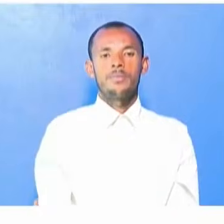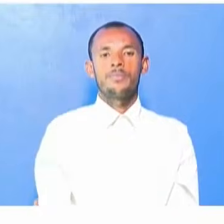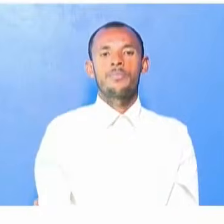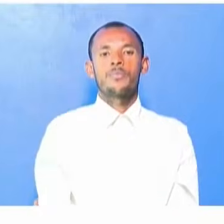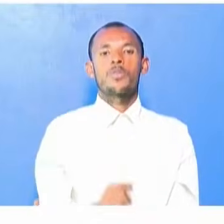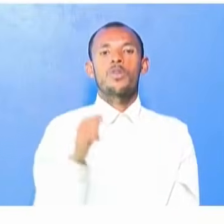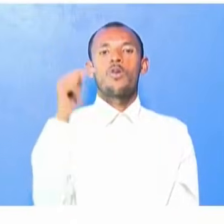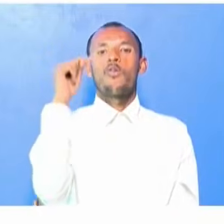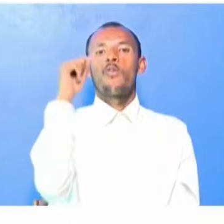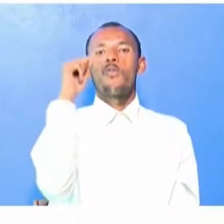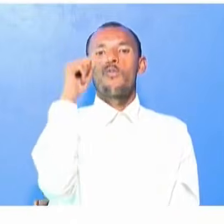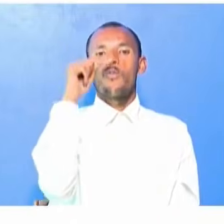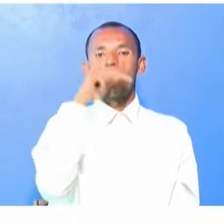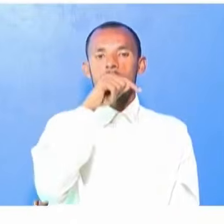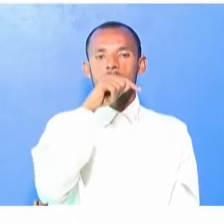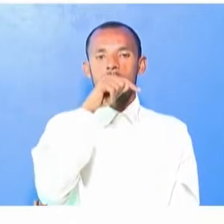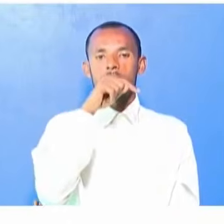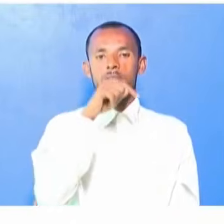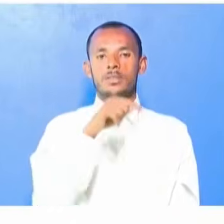false.